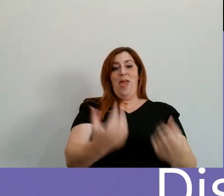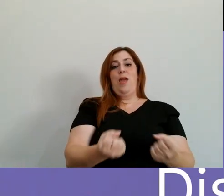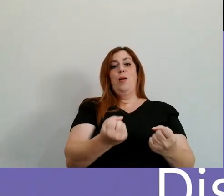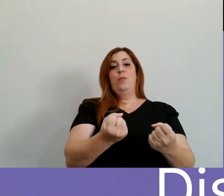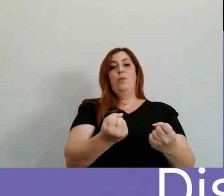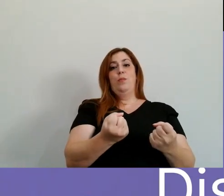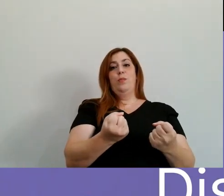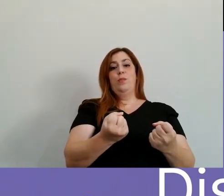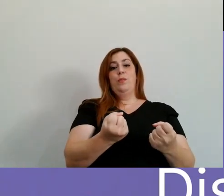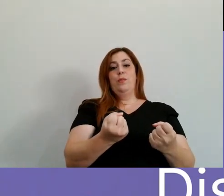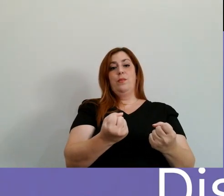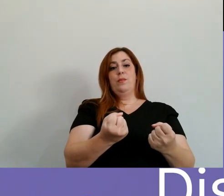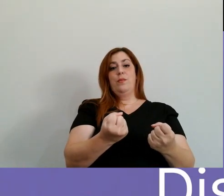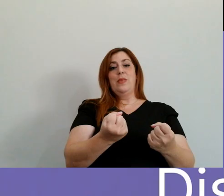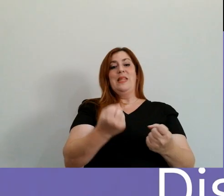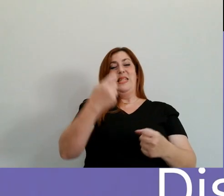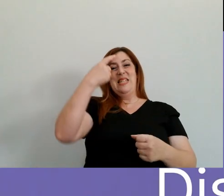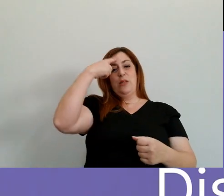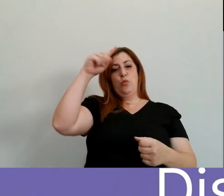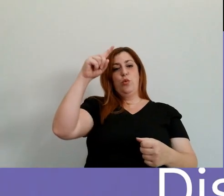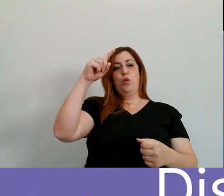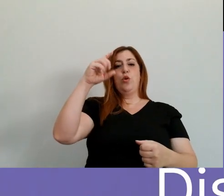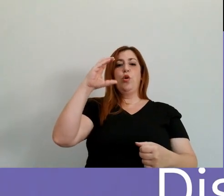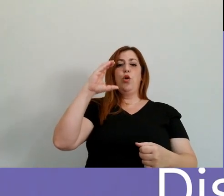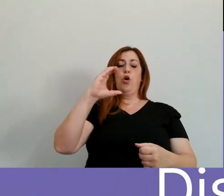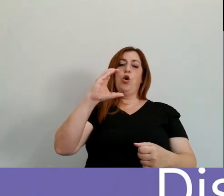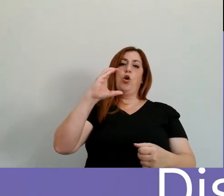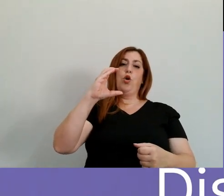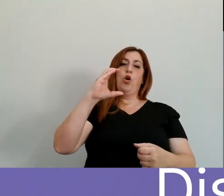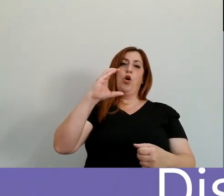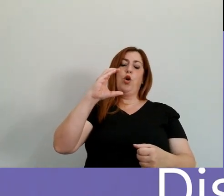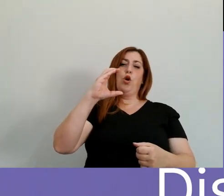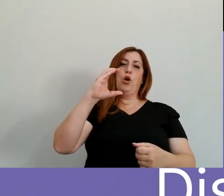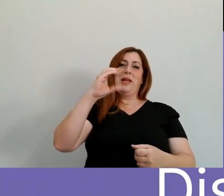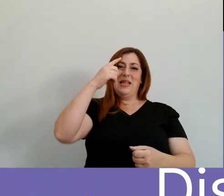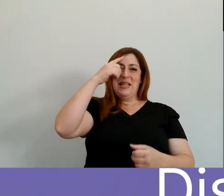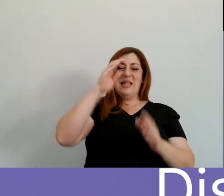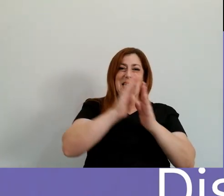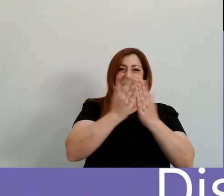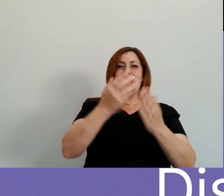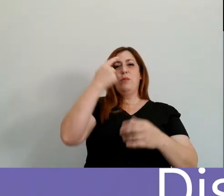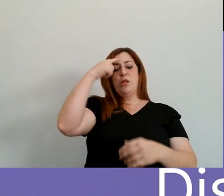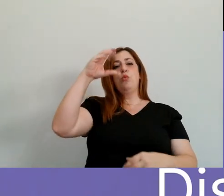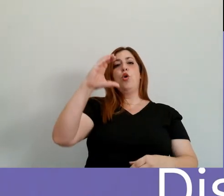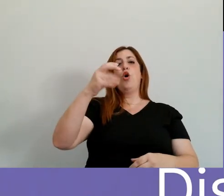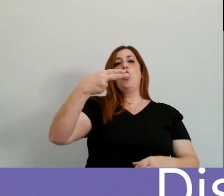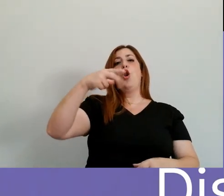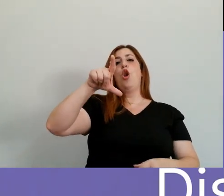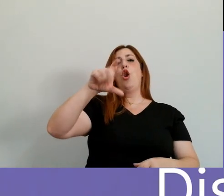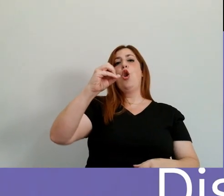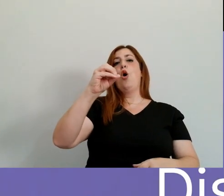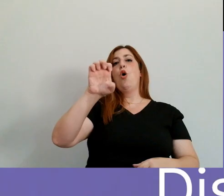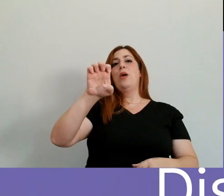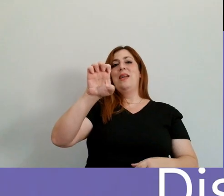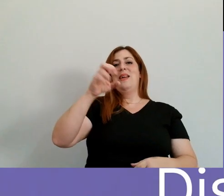needs individuals is Chloe Hayden's Different Not Less,